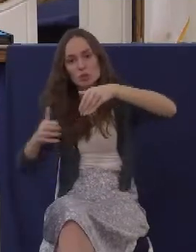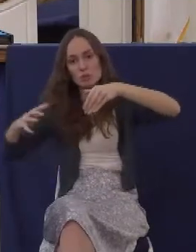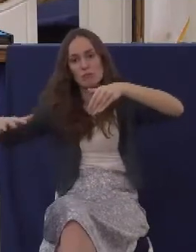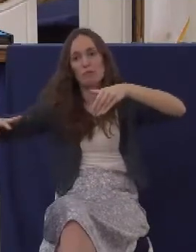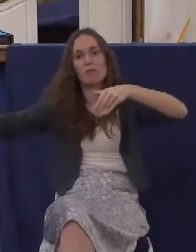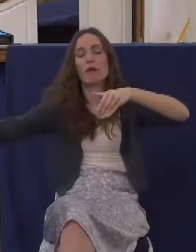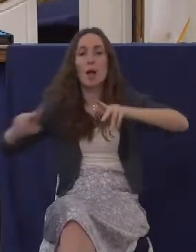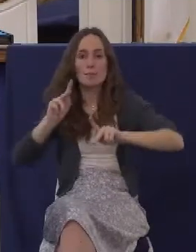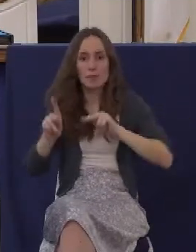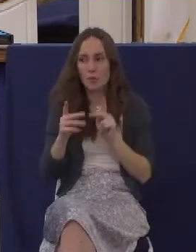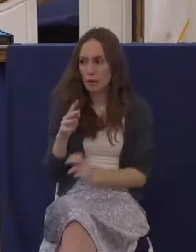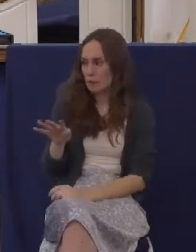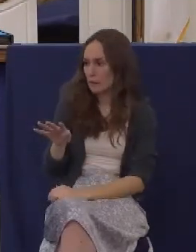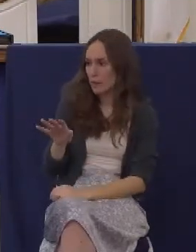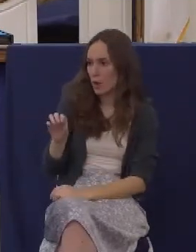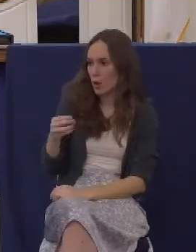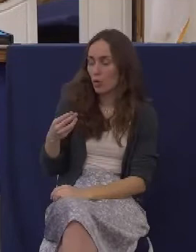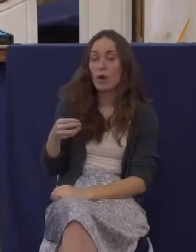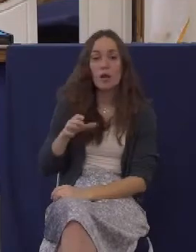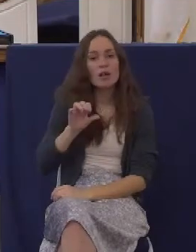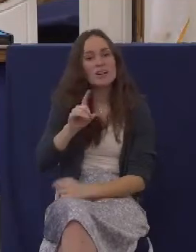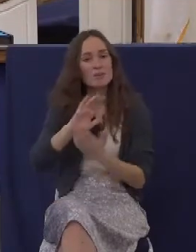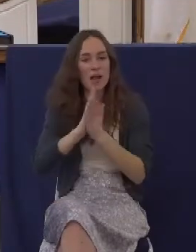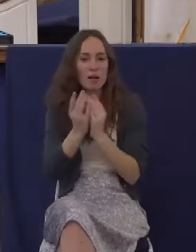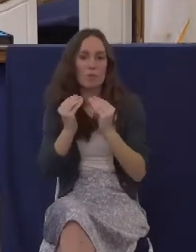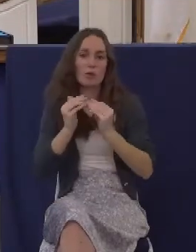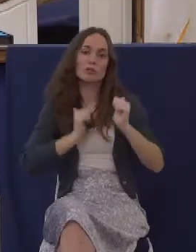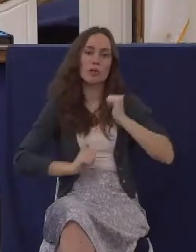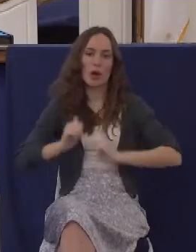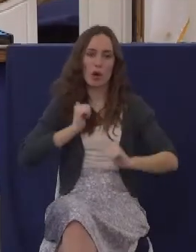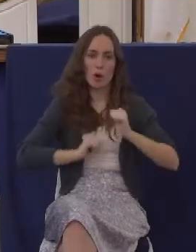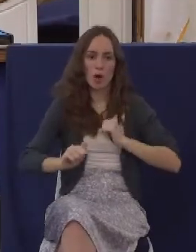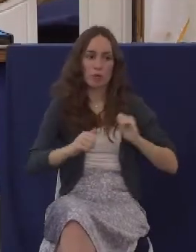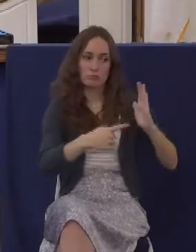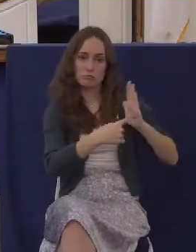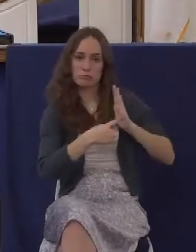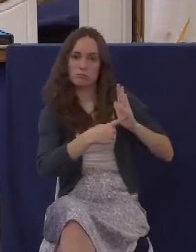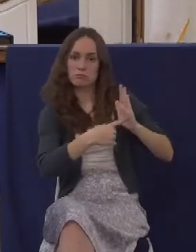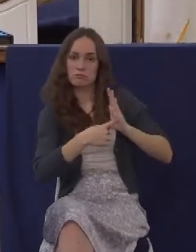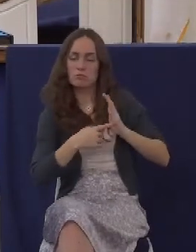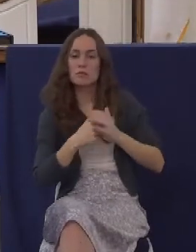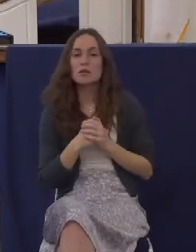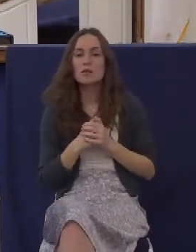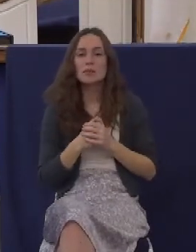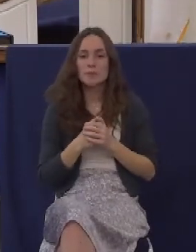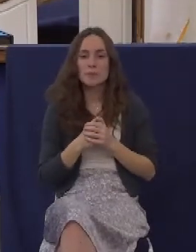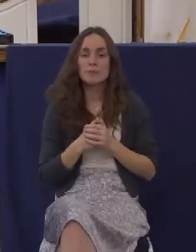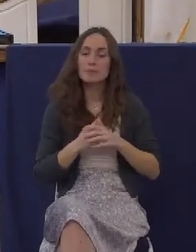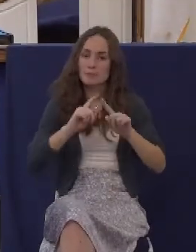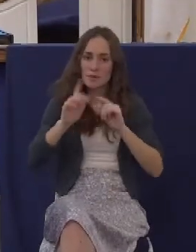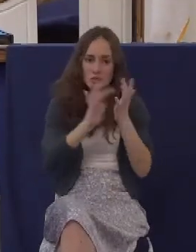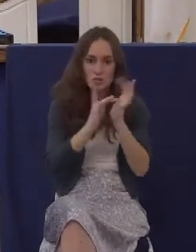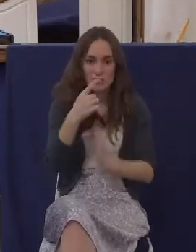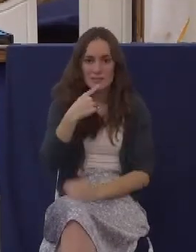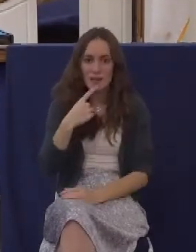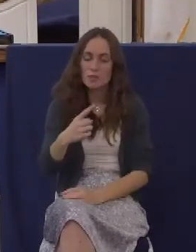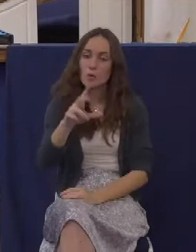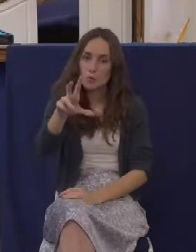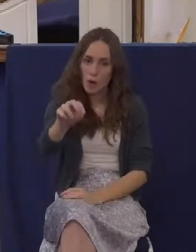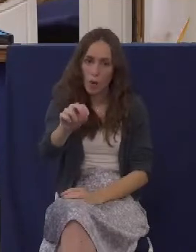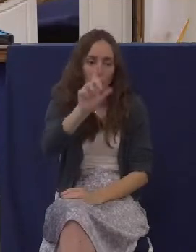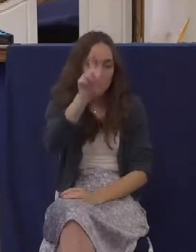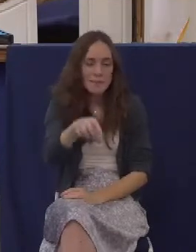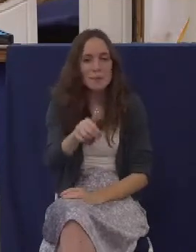show. Jesus said, no, when you give, don't let your left hand know what your right hand is doing. This is something that should be